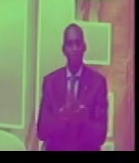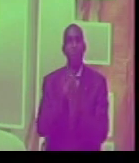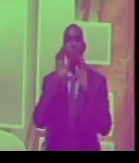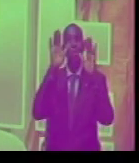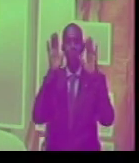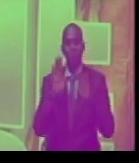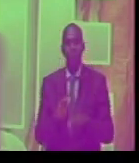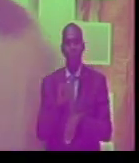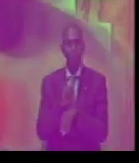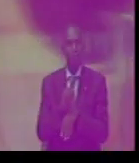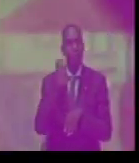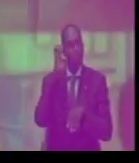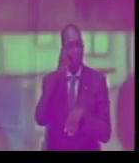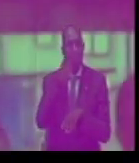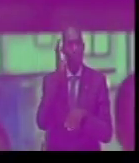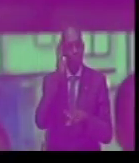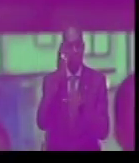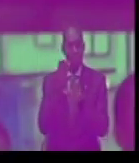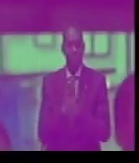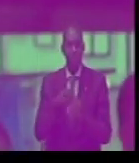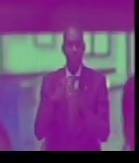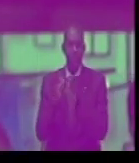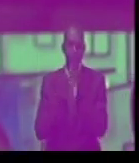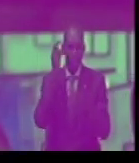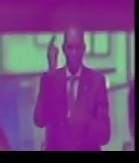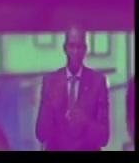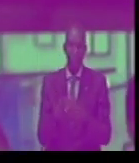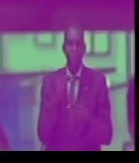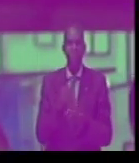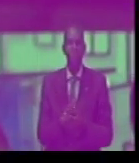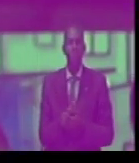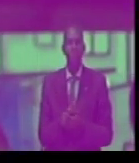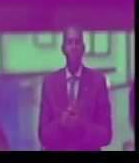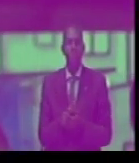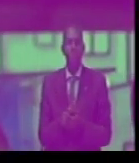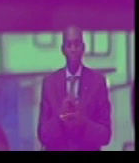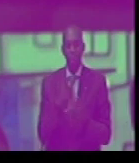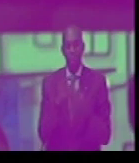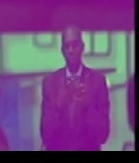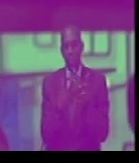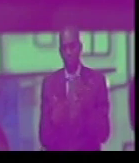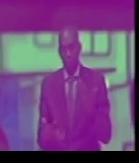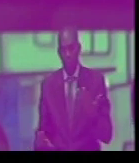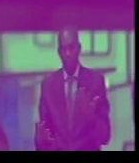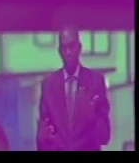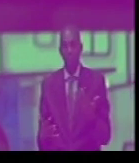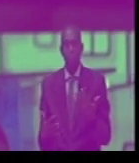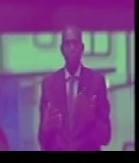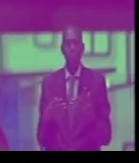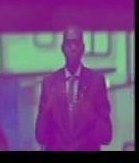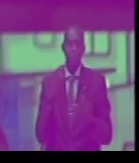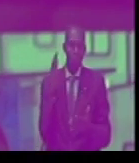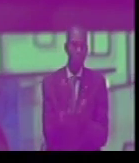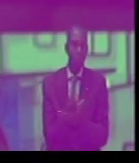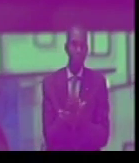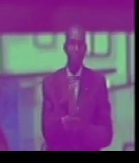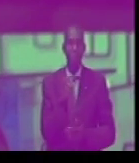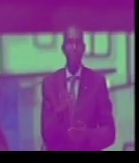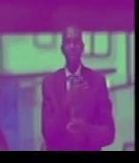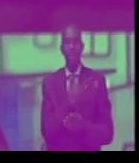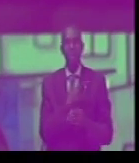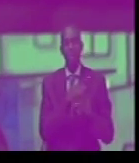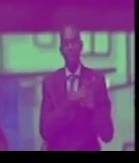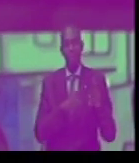Lord. Hallelujah. Double miracle, double blessing you receive in Jesus' name. This